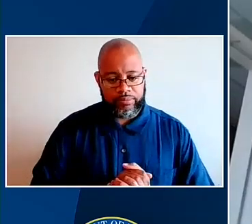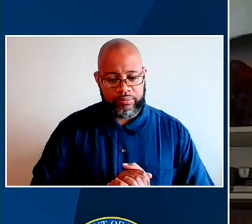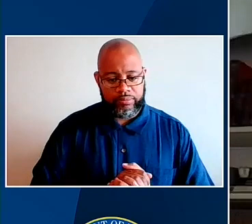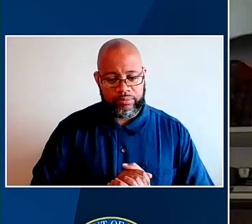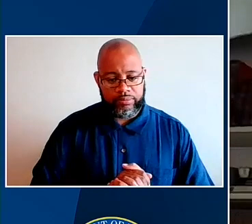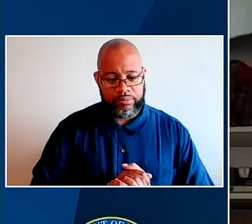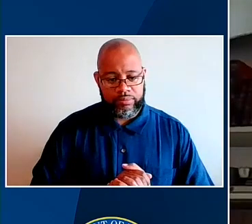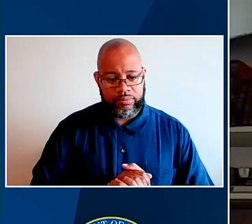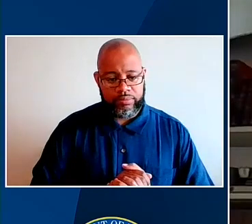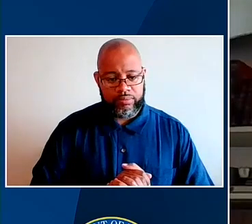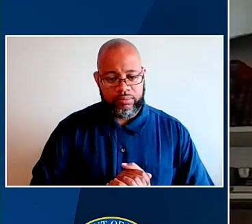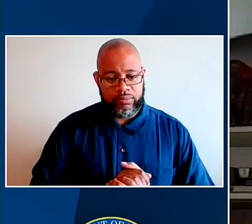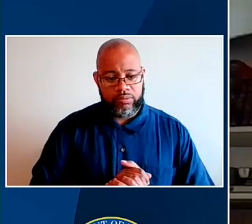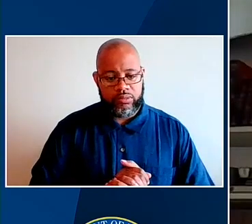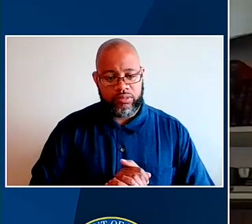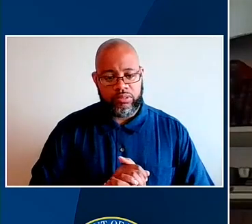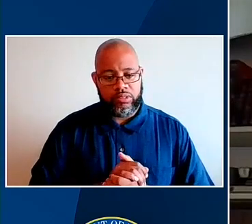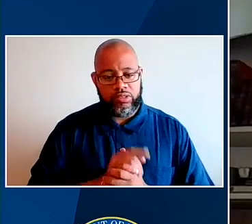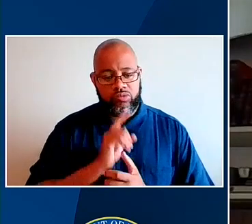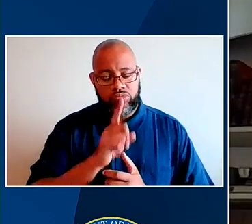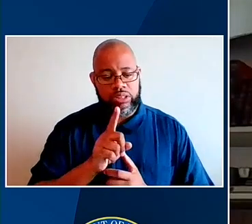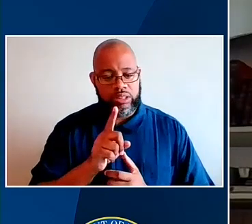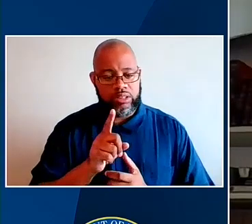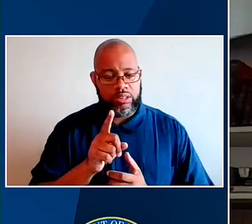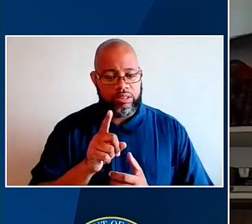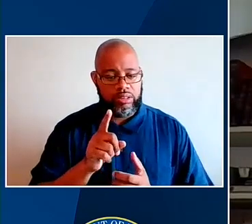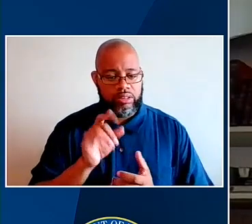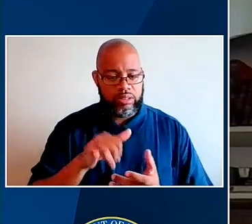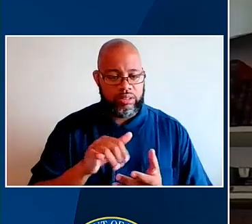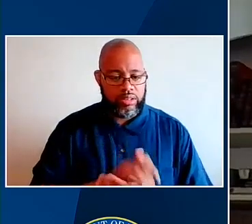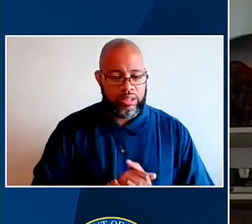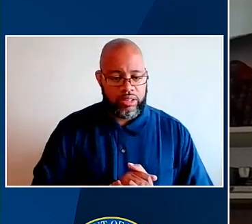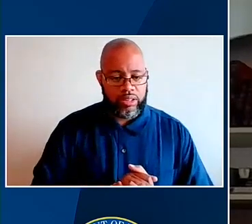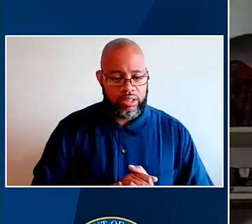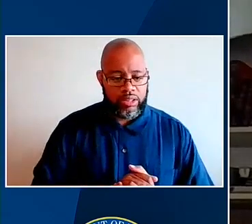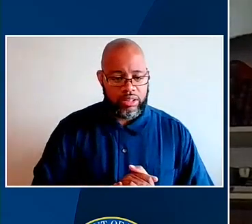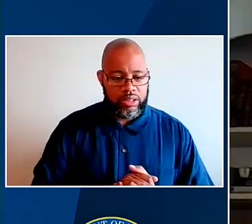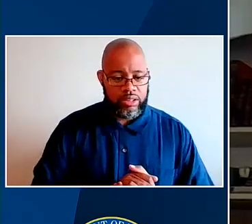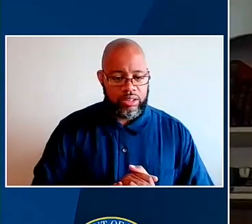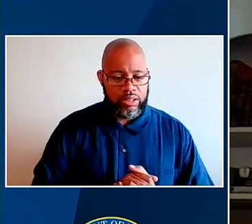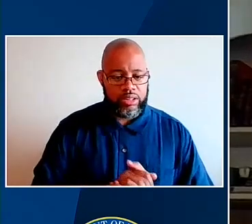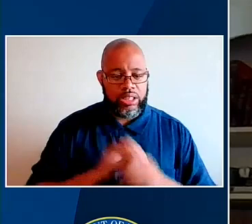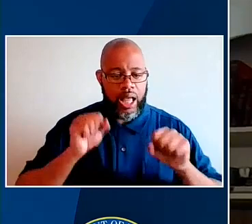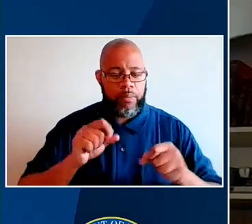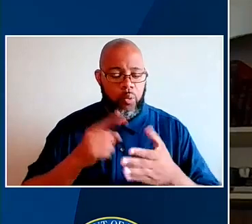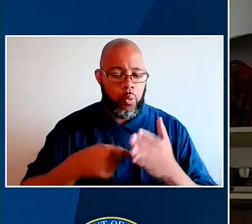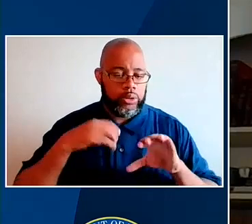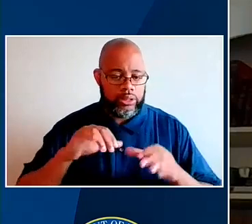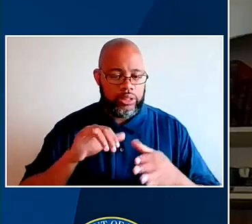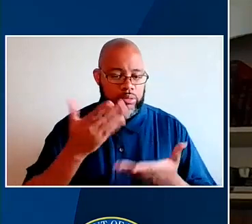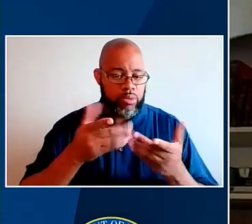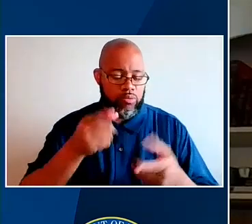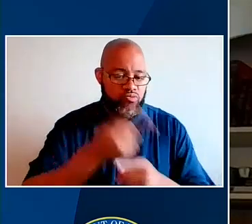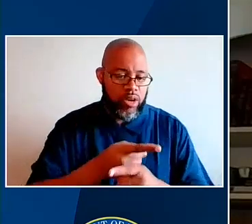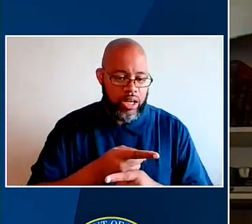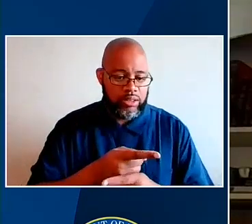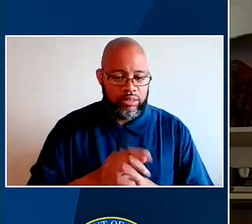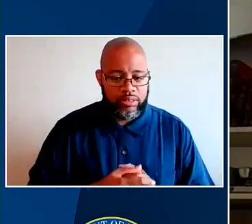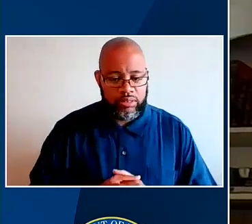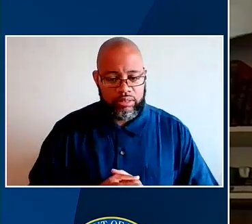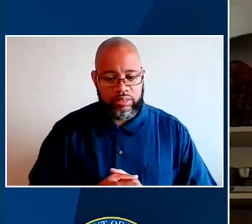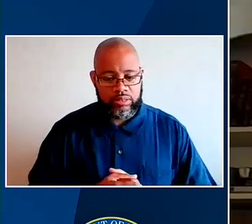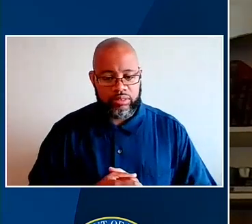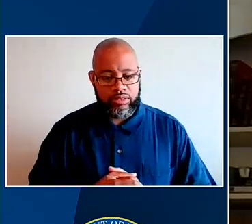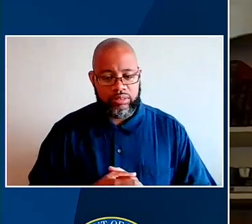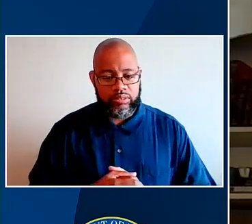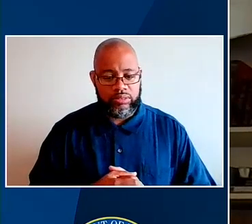They really are completely linked. So it just enables the other. This just enables the what we did. So you're probably right, Denise. We probably don't have to take a